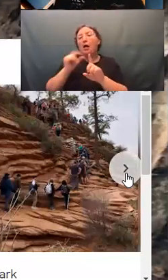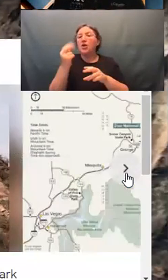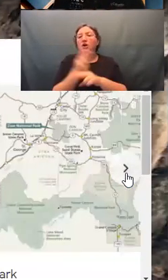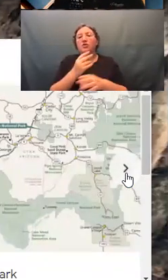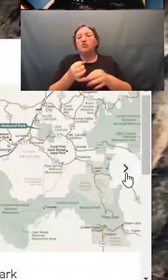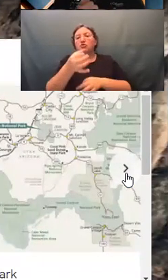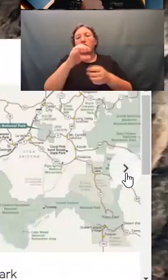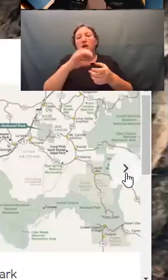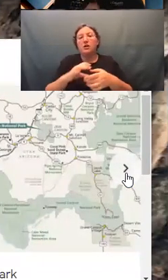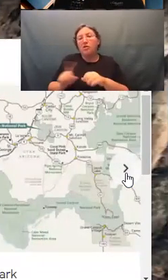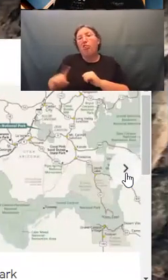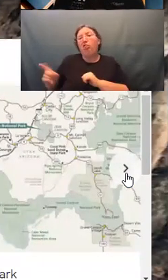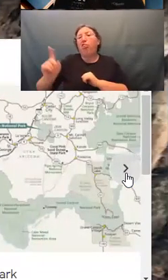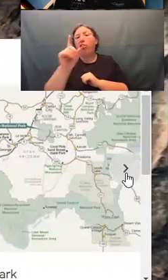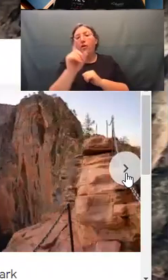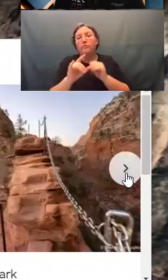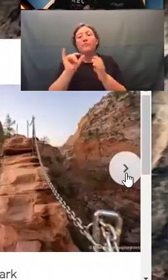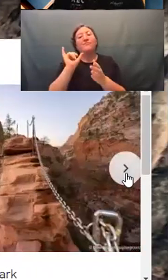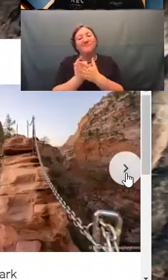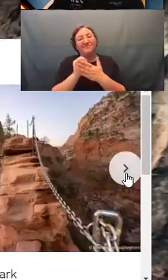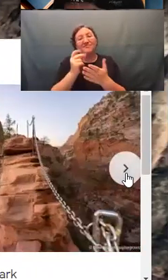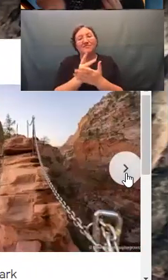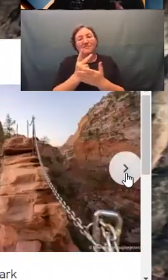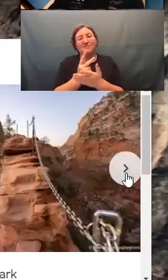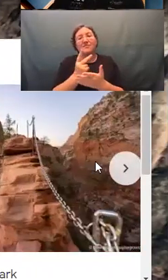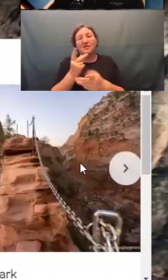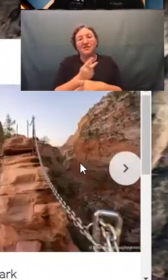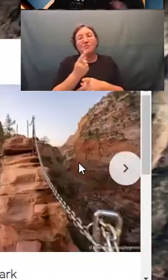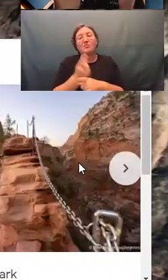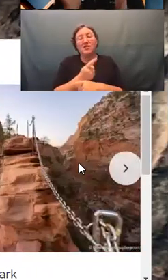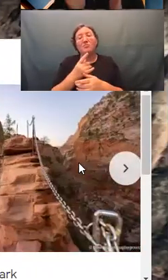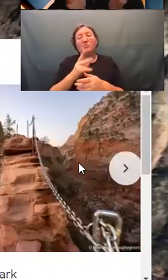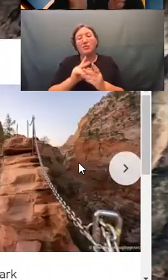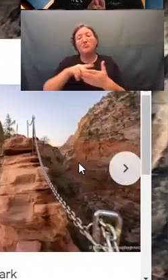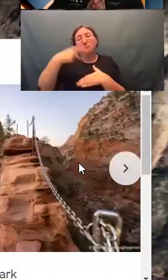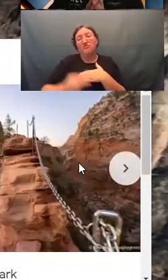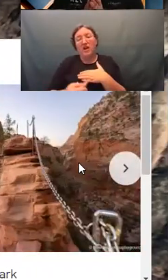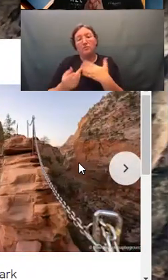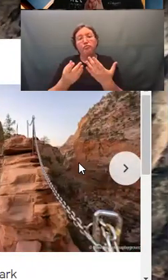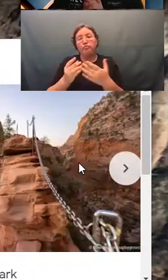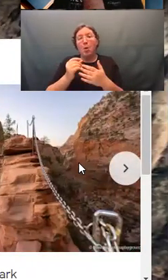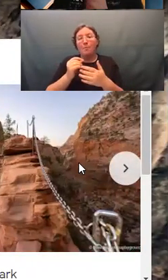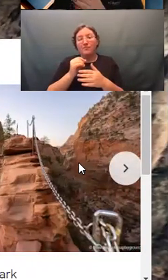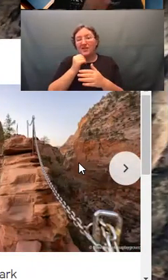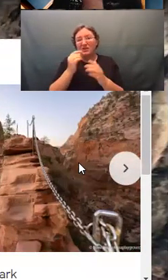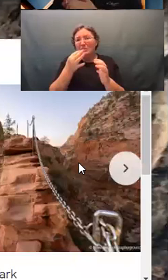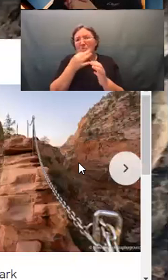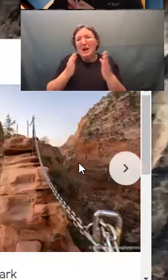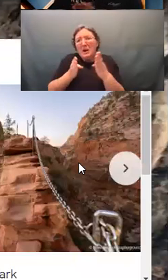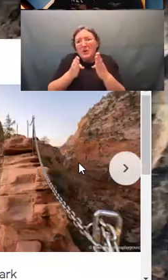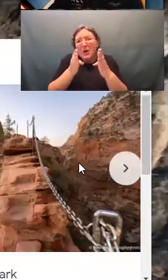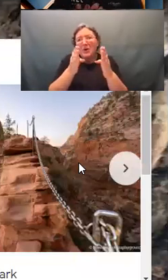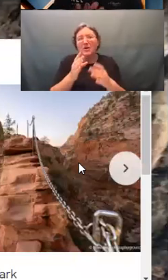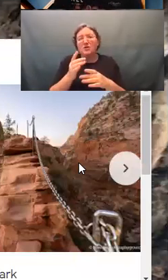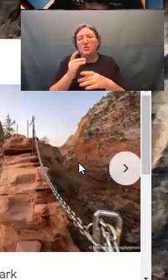chain, and that impatience can sometimes be deadly. As you can see, very little room for error here when you're trying to make those quick